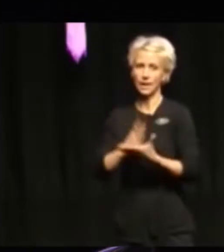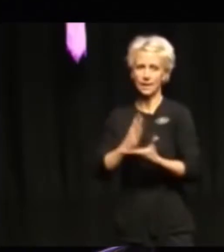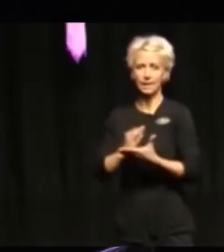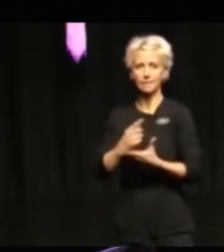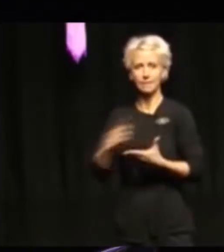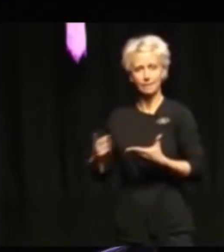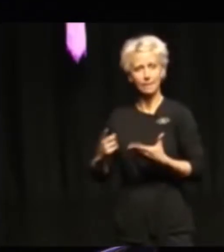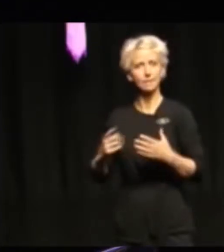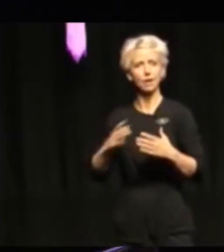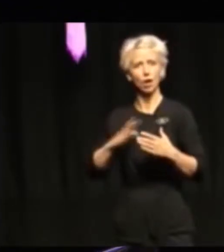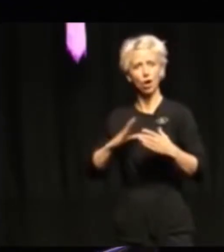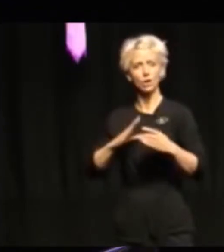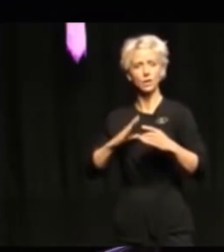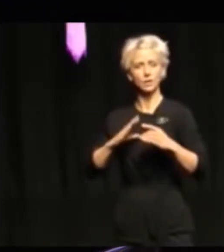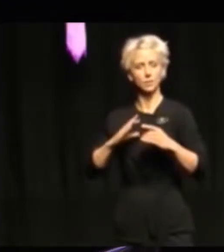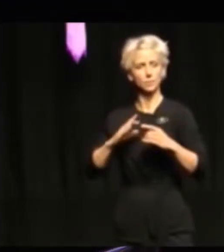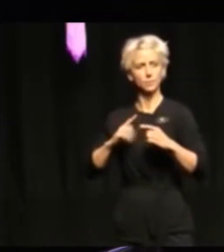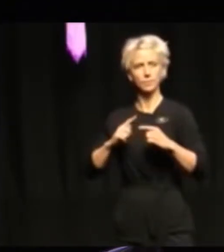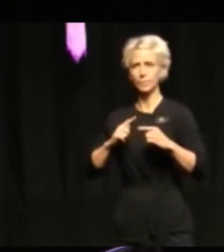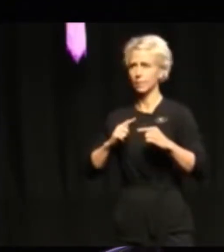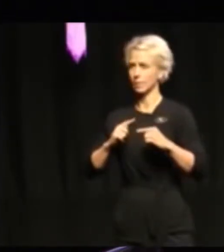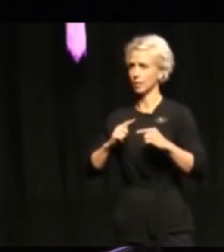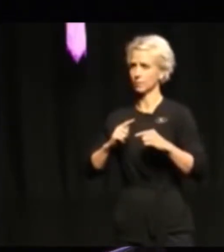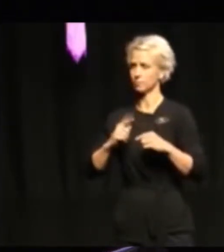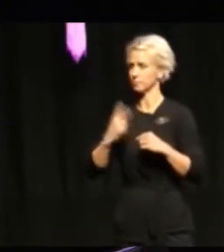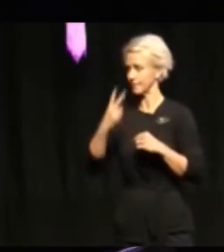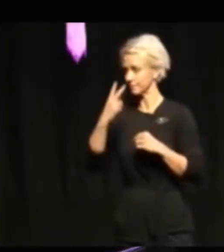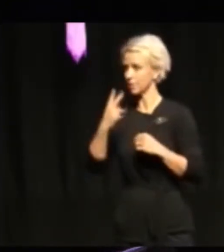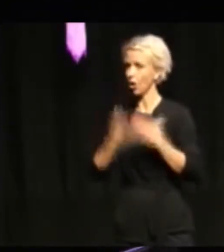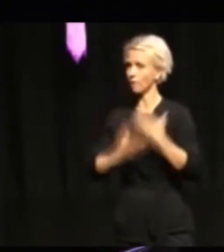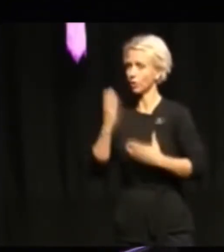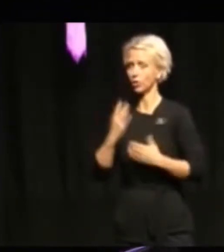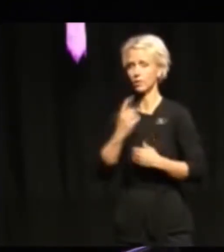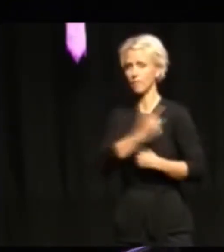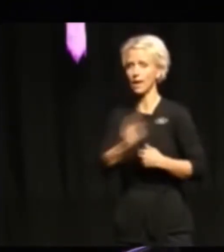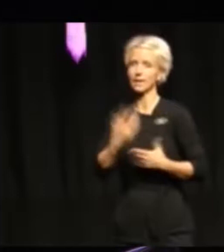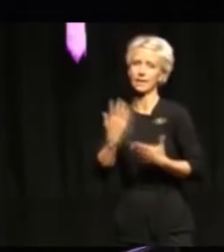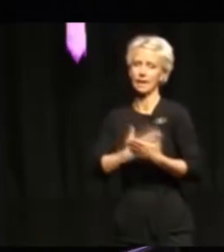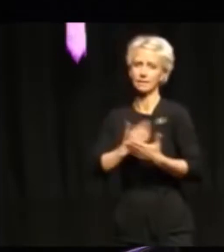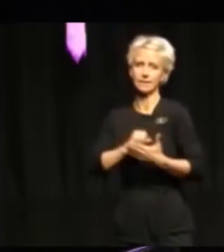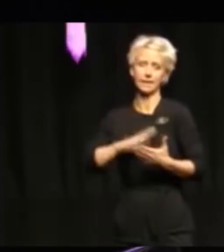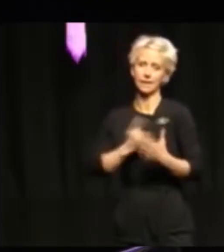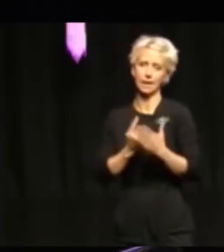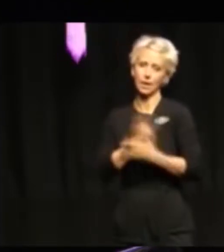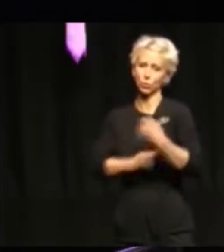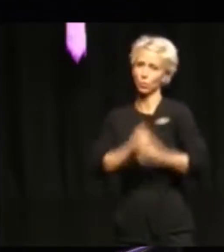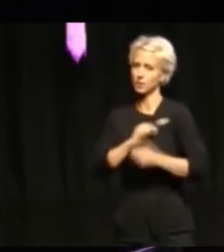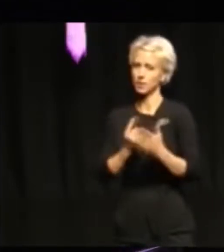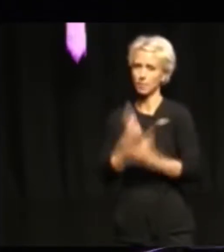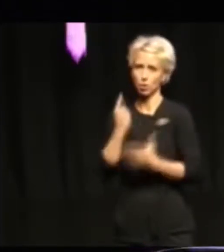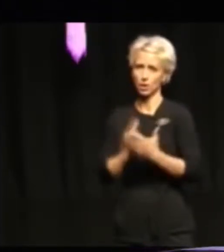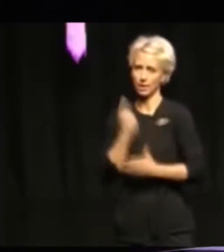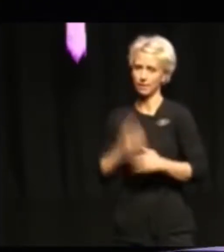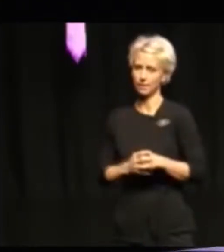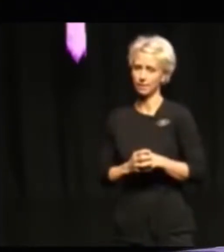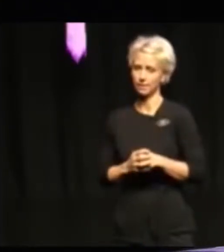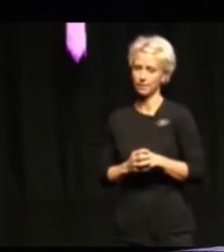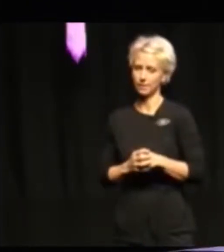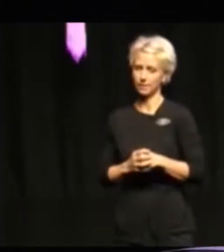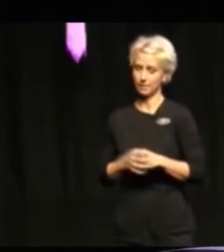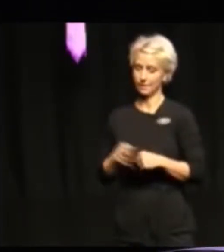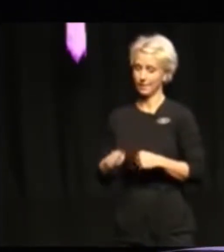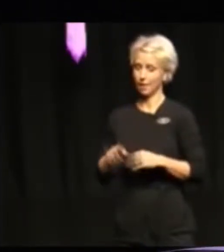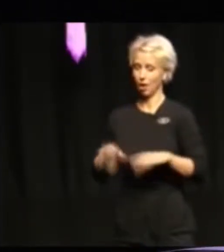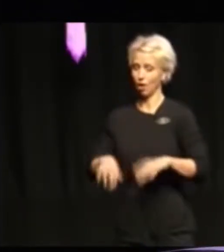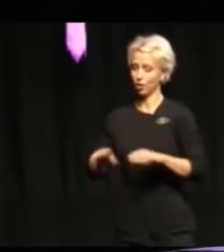steps progressively to the maximum of their available resources to implement the rights. And that was interpreted for a very